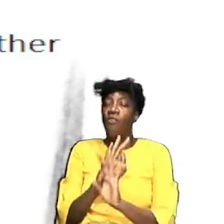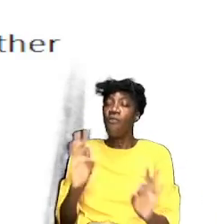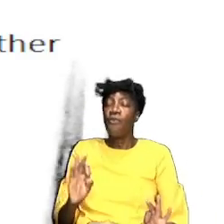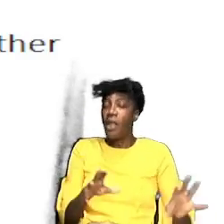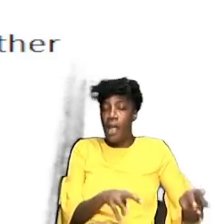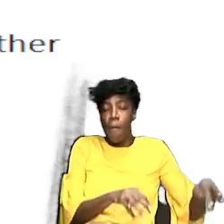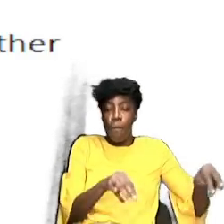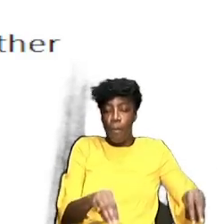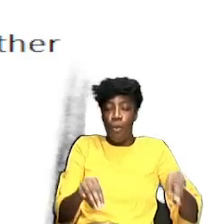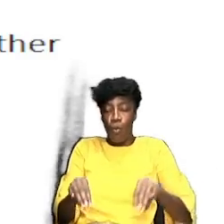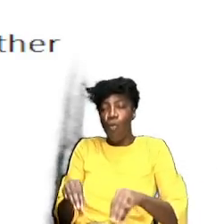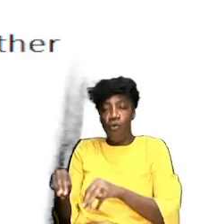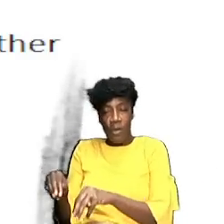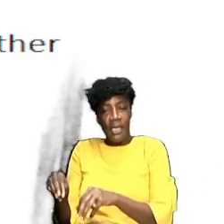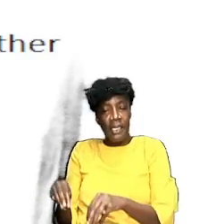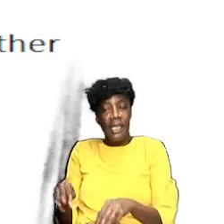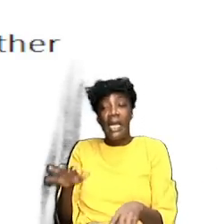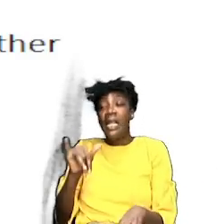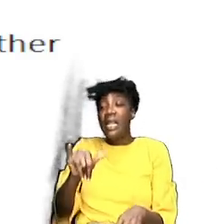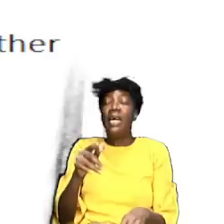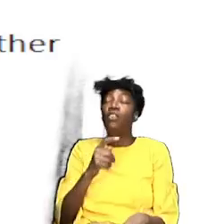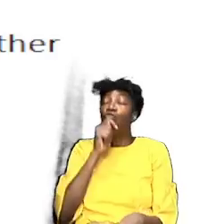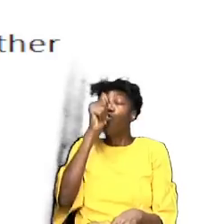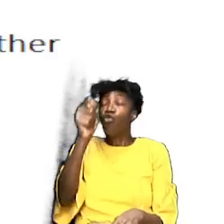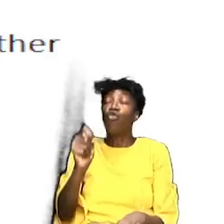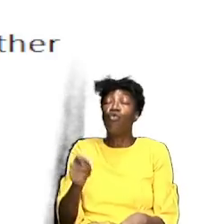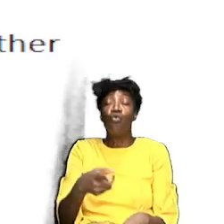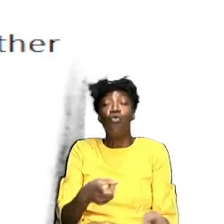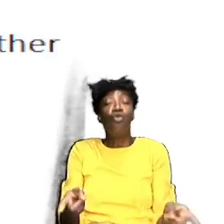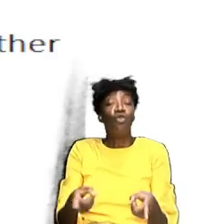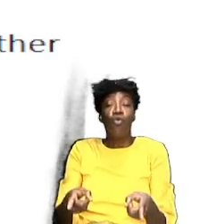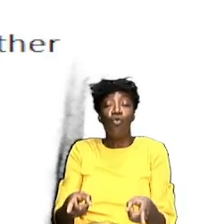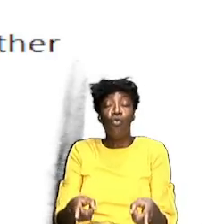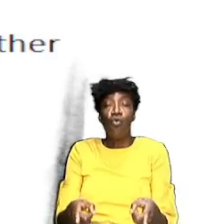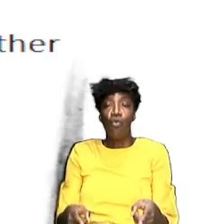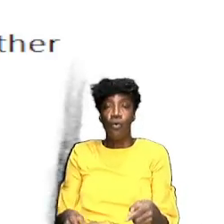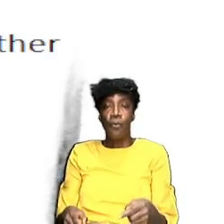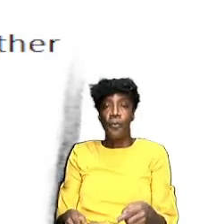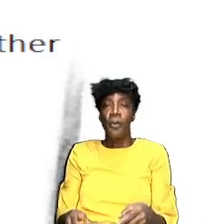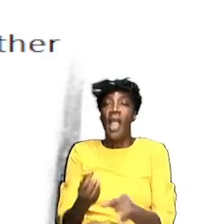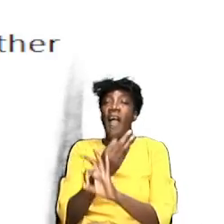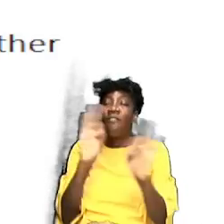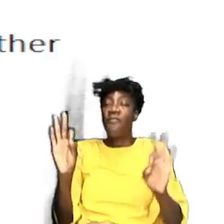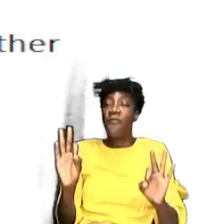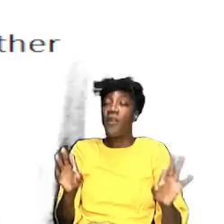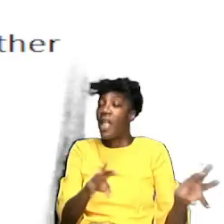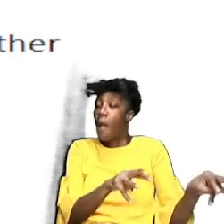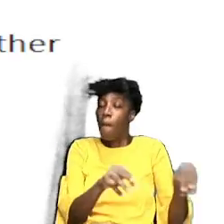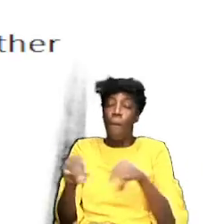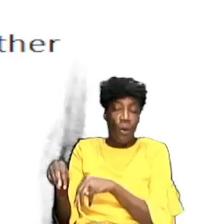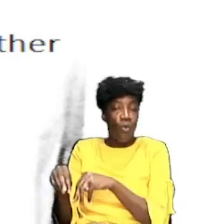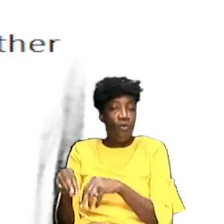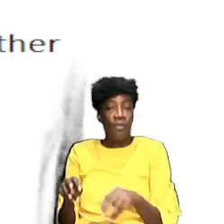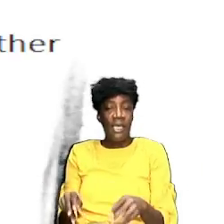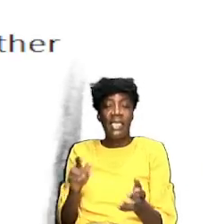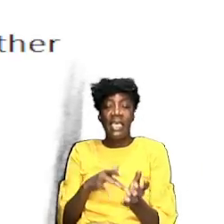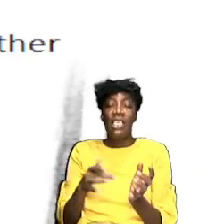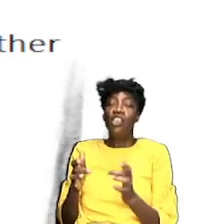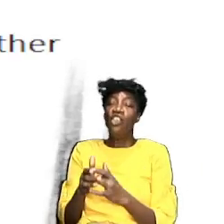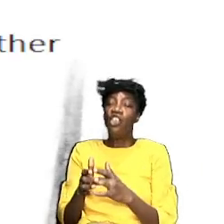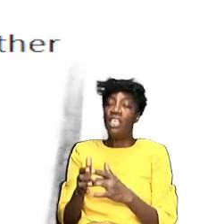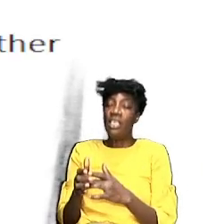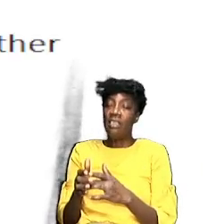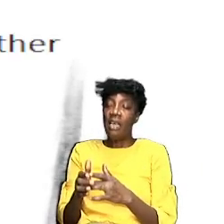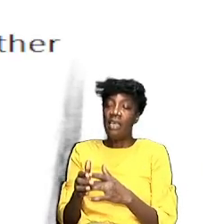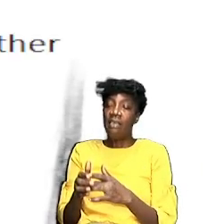movement. That's what truth does. Truth allows for free movement. Amen. Jesus is equal